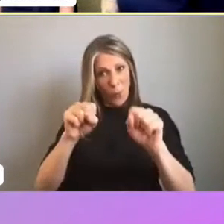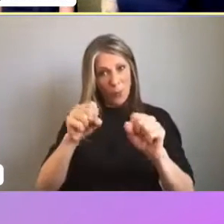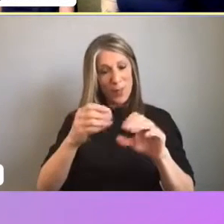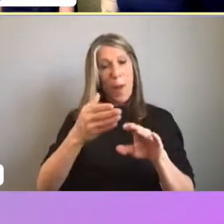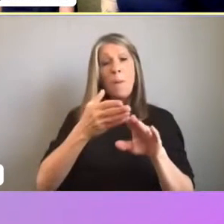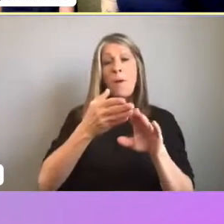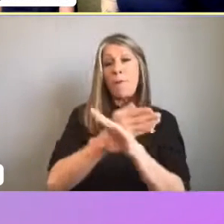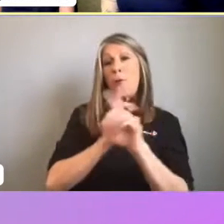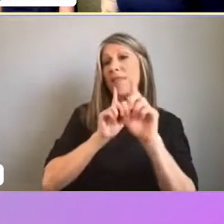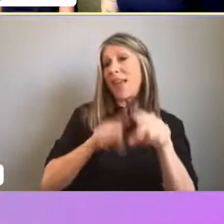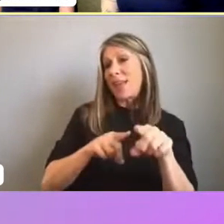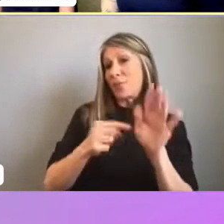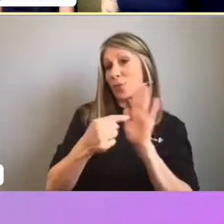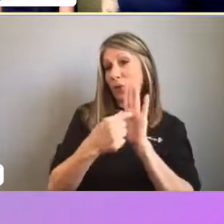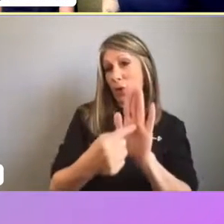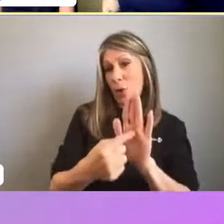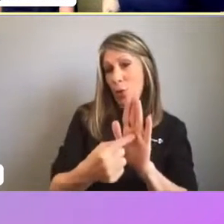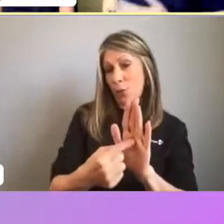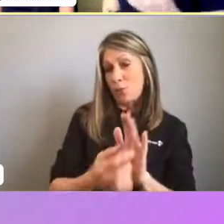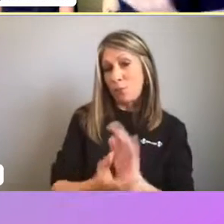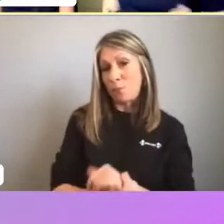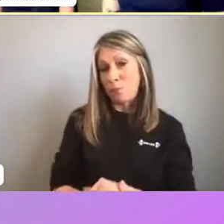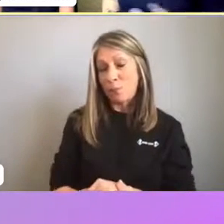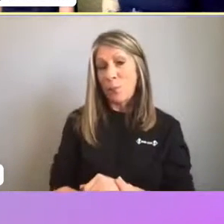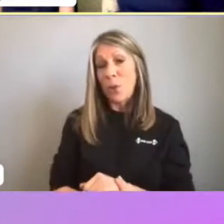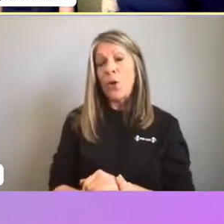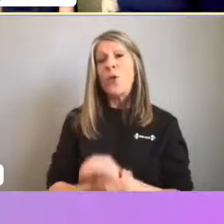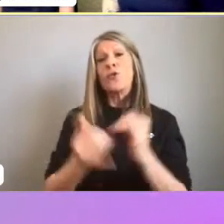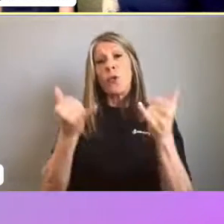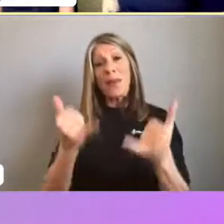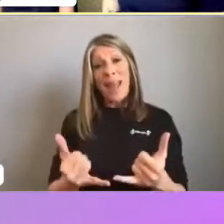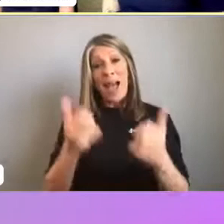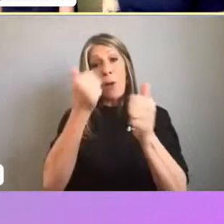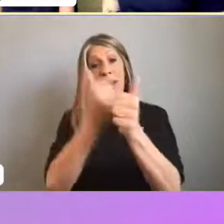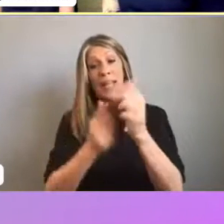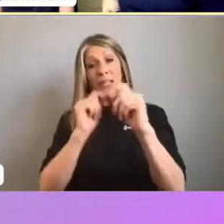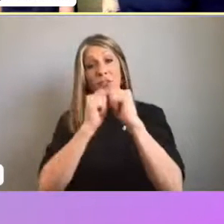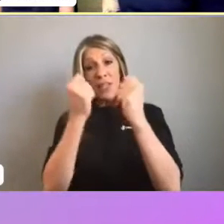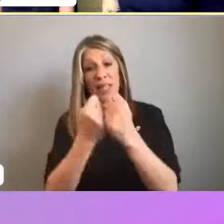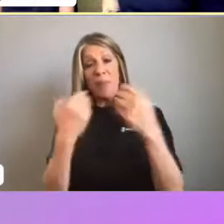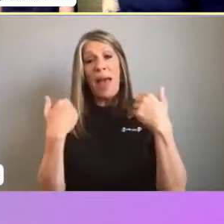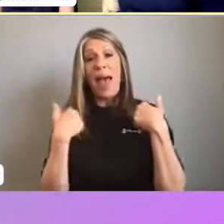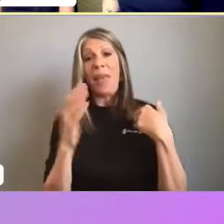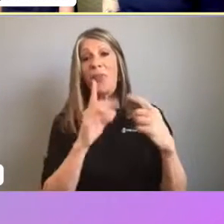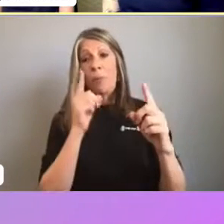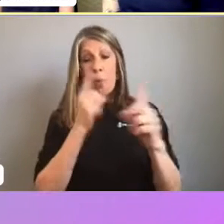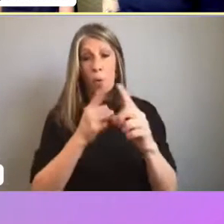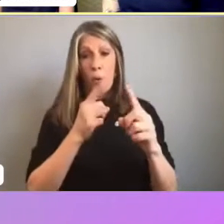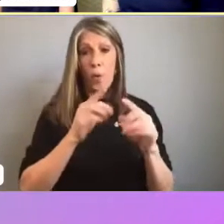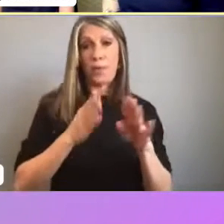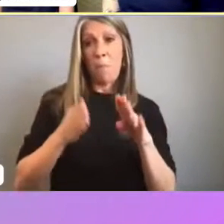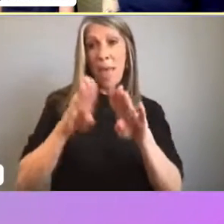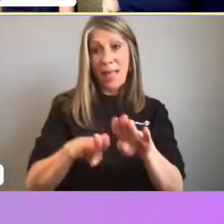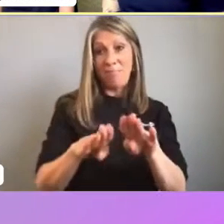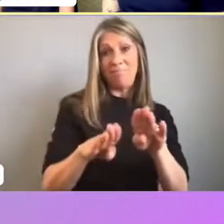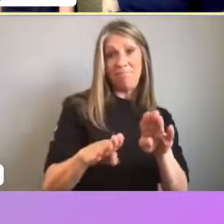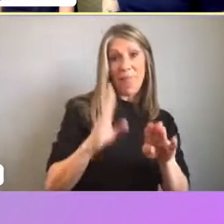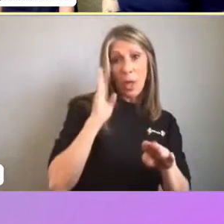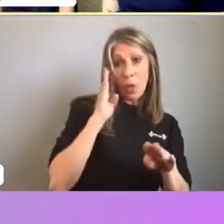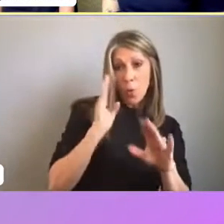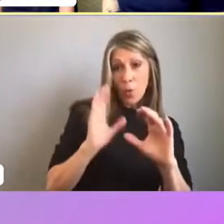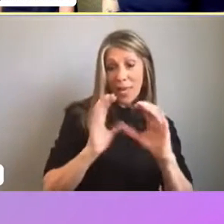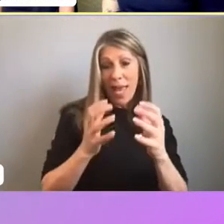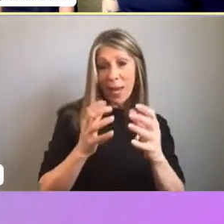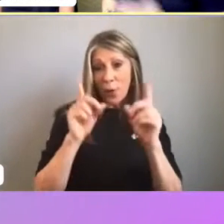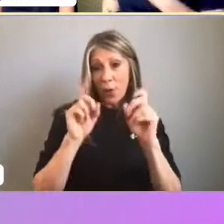answer was revealed. So now that each team member had their points wagered, they knew the category in question, they wrote down